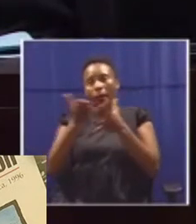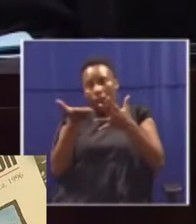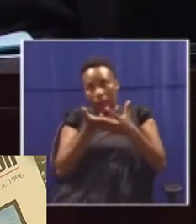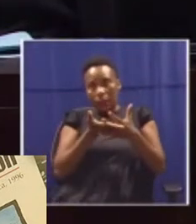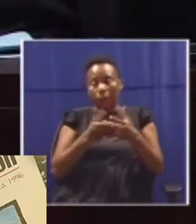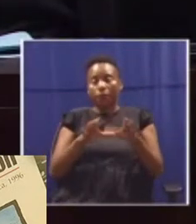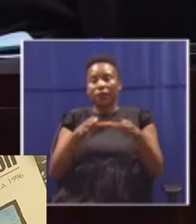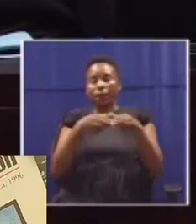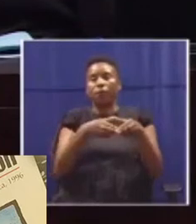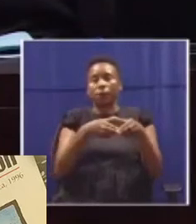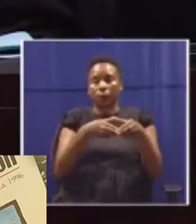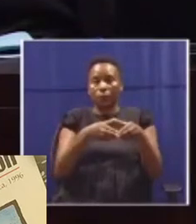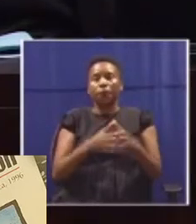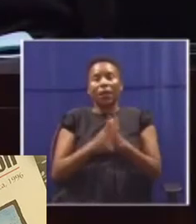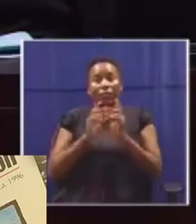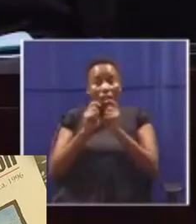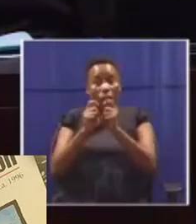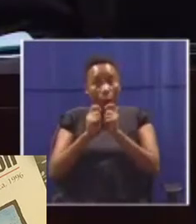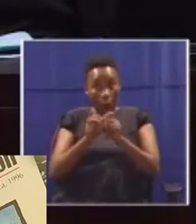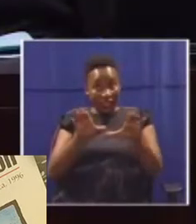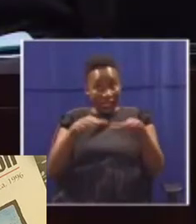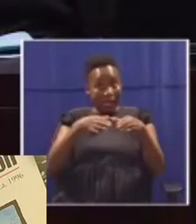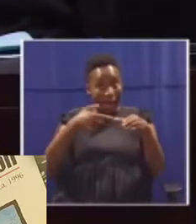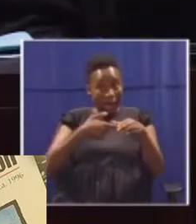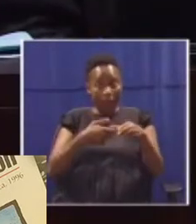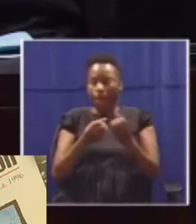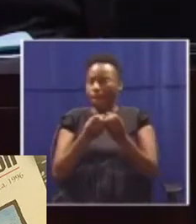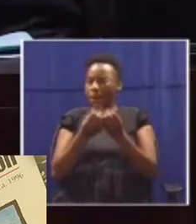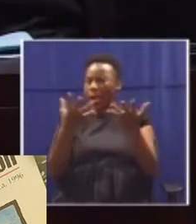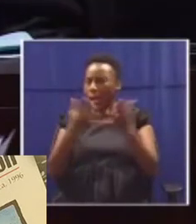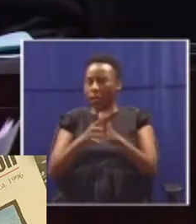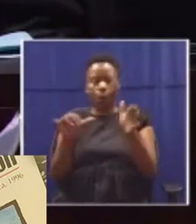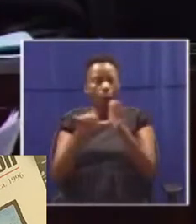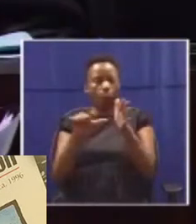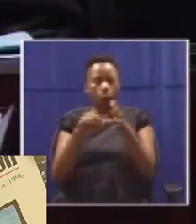and transport sector, there are many critical